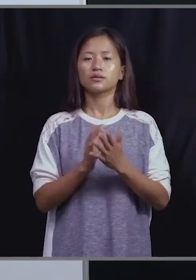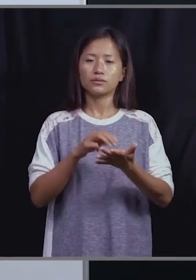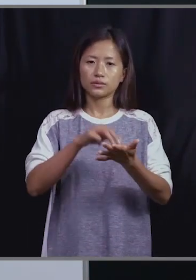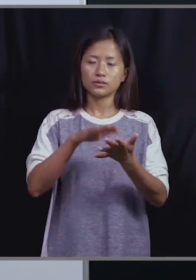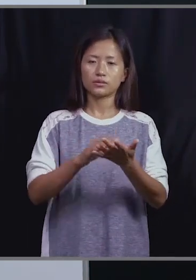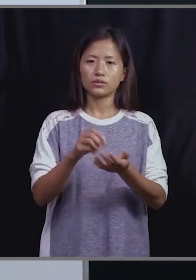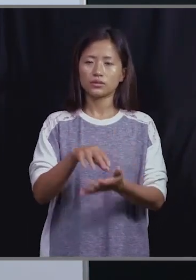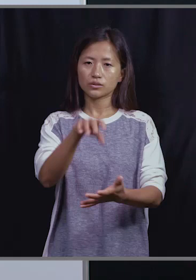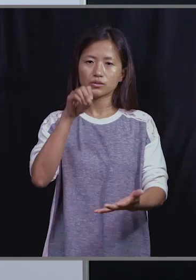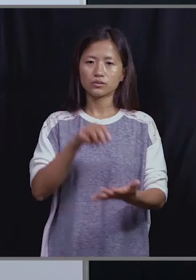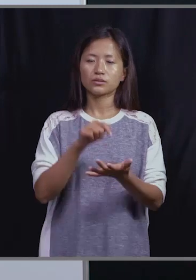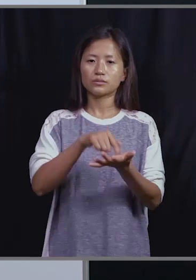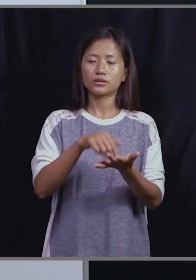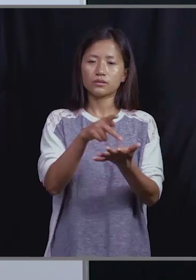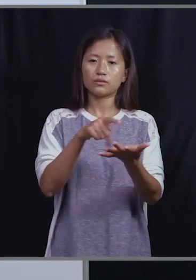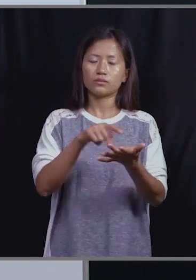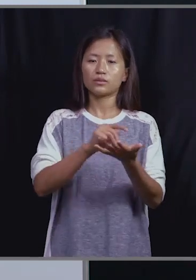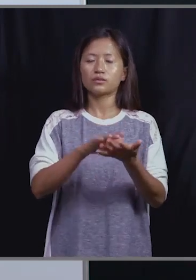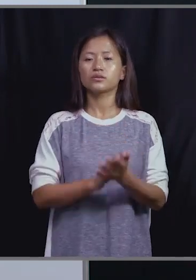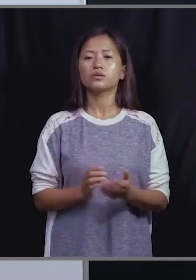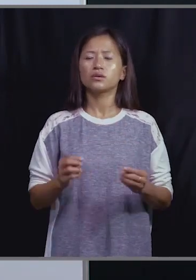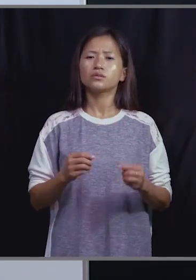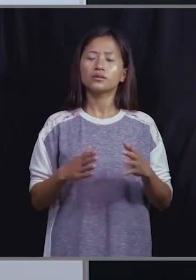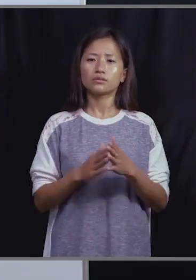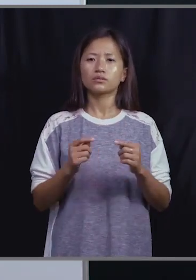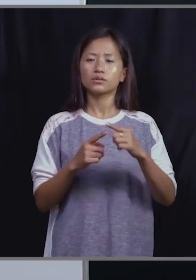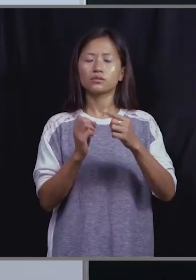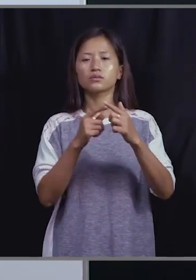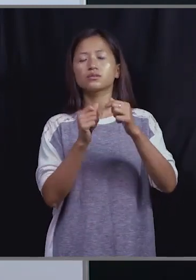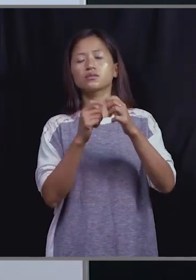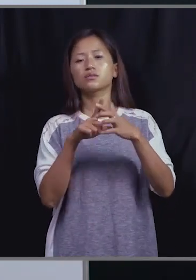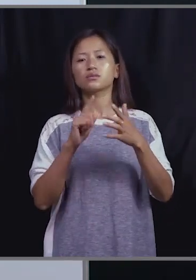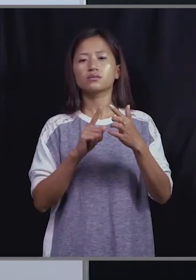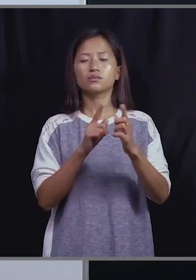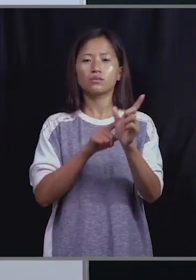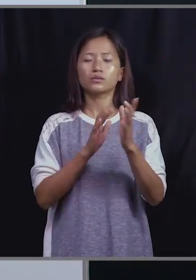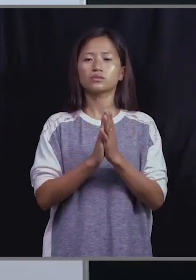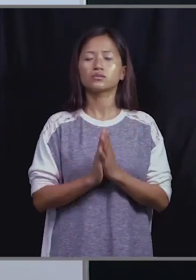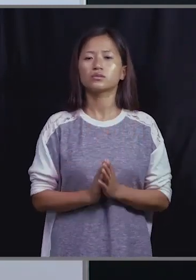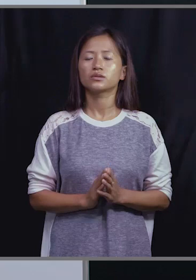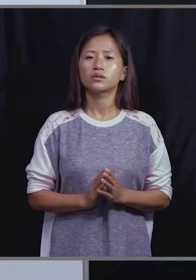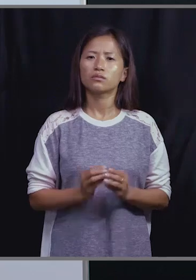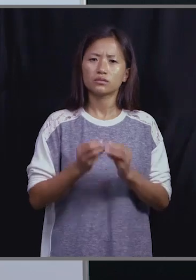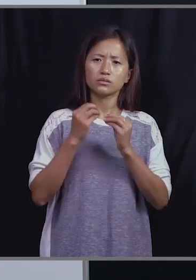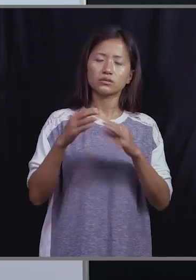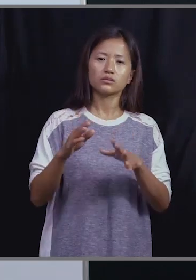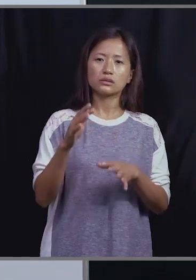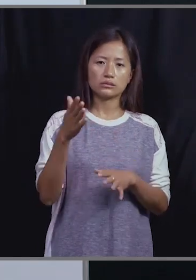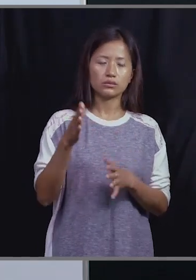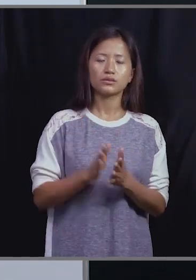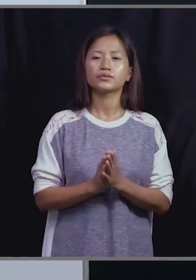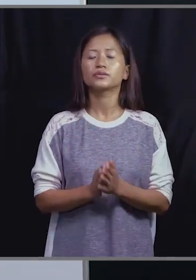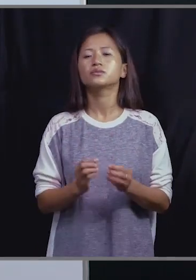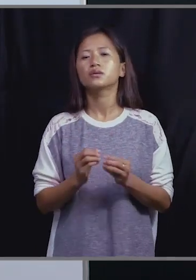middle path. Okay, they did not totally join the US, neither they totally ignored the USSR. They took the middle